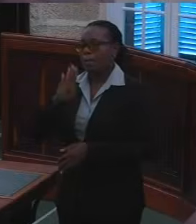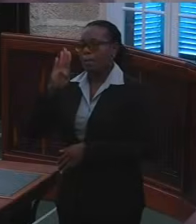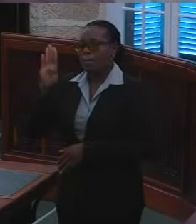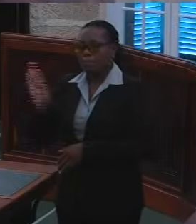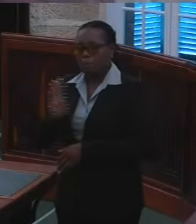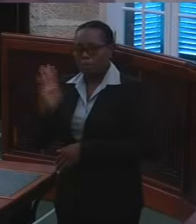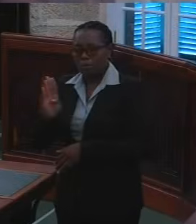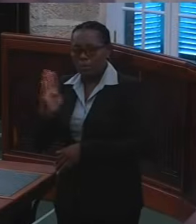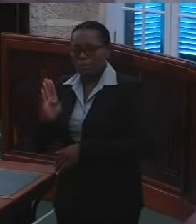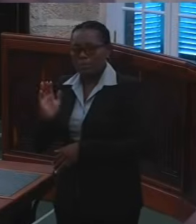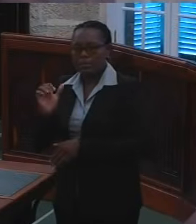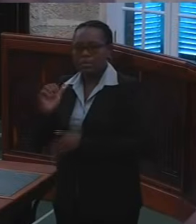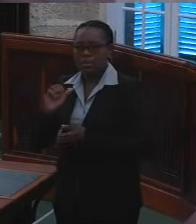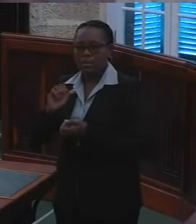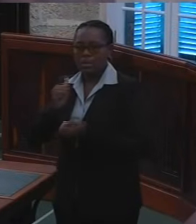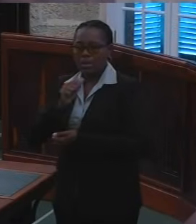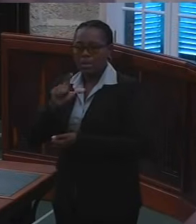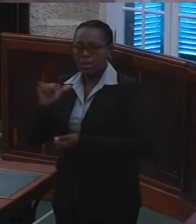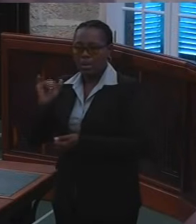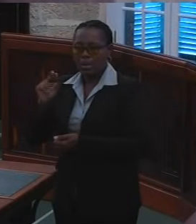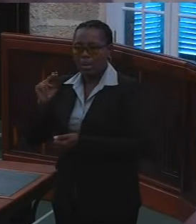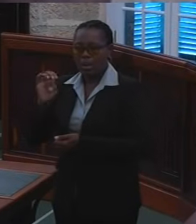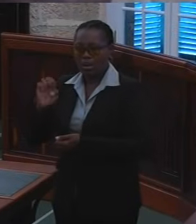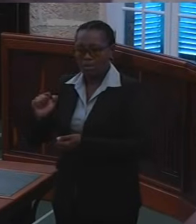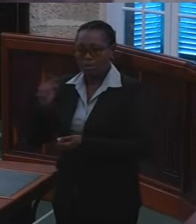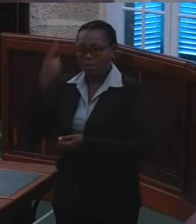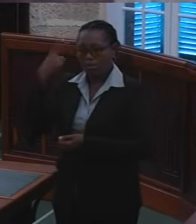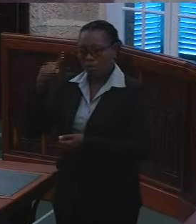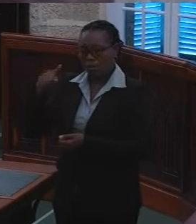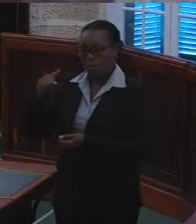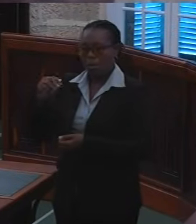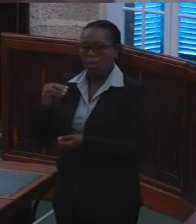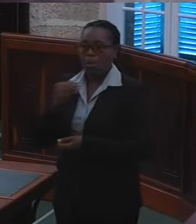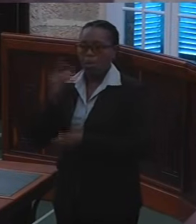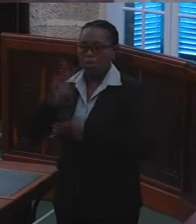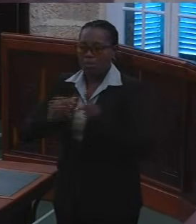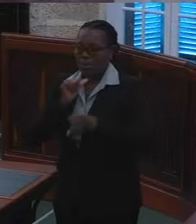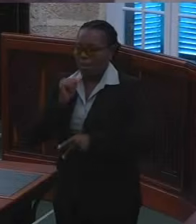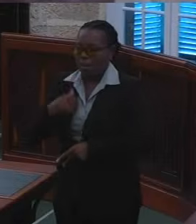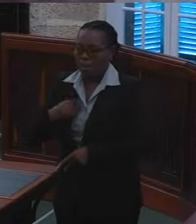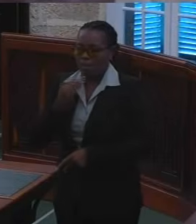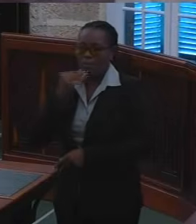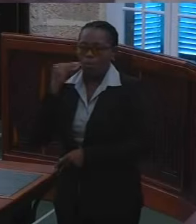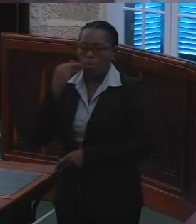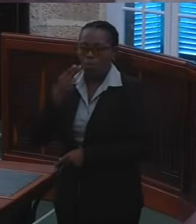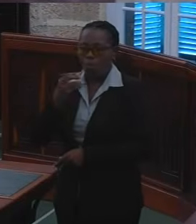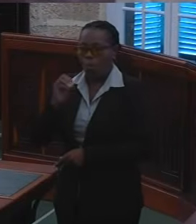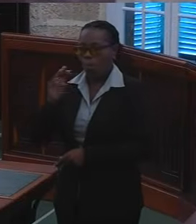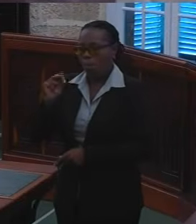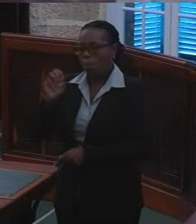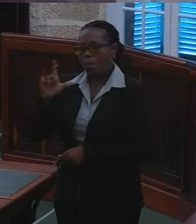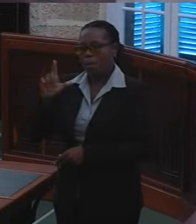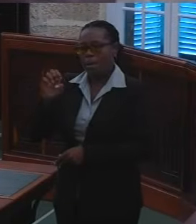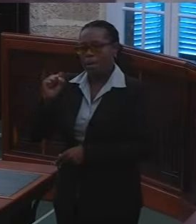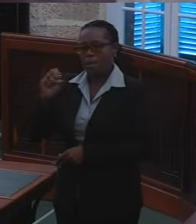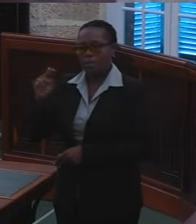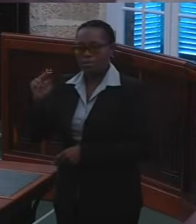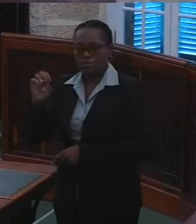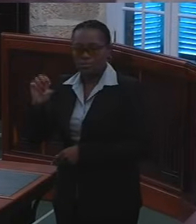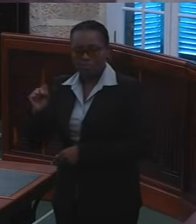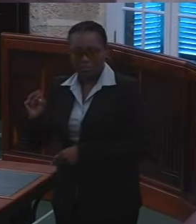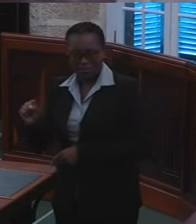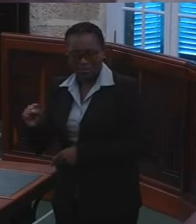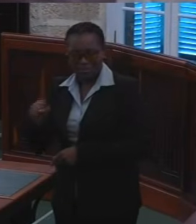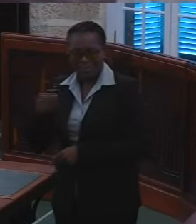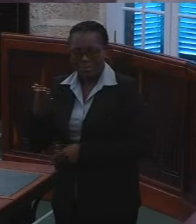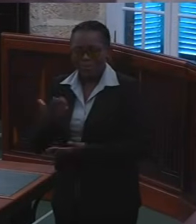Alzheimer's Association, to name a few. They raised threshold for the income tax, which would ease a lot of